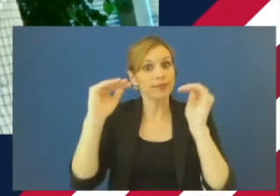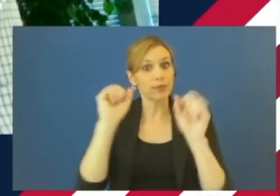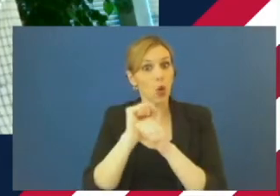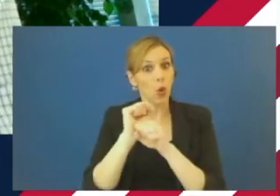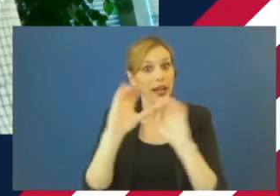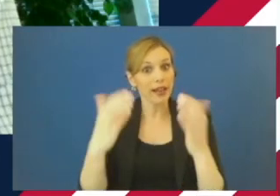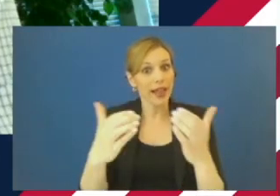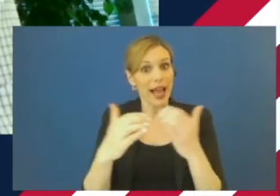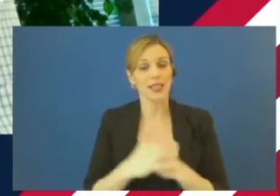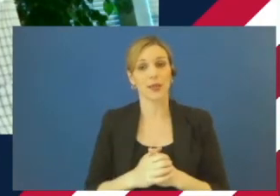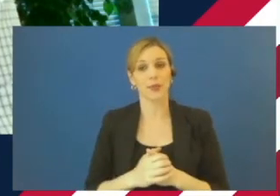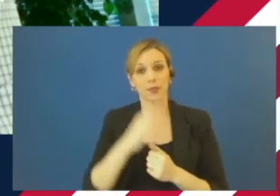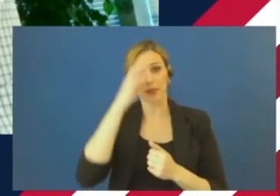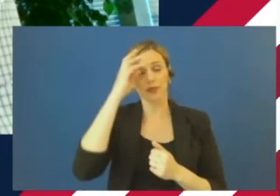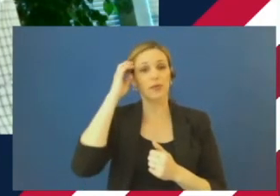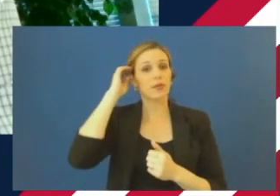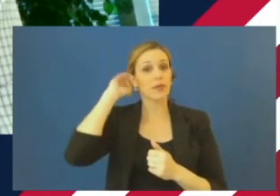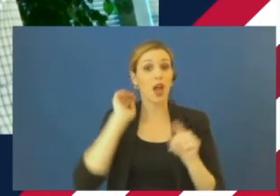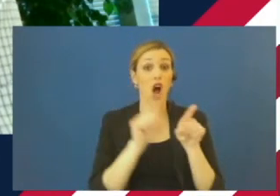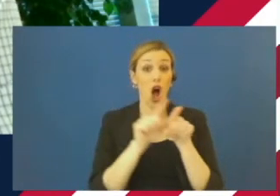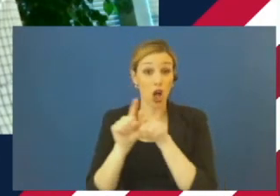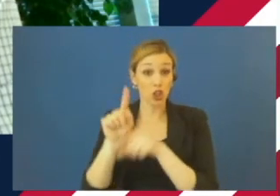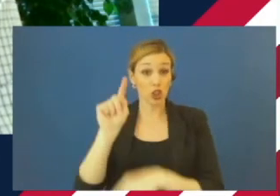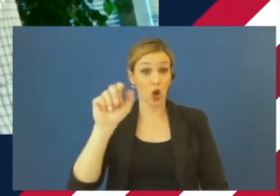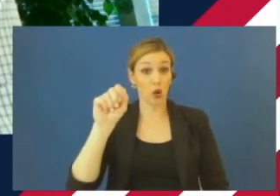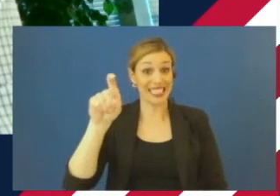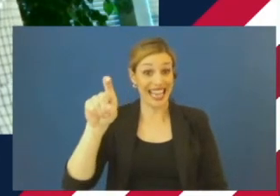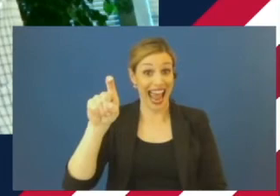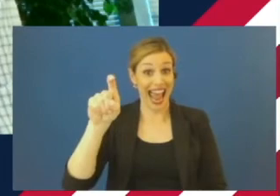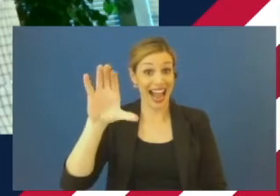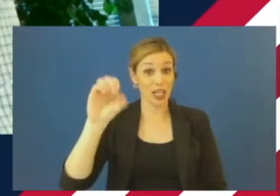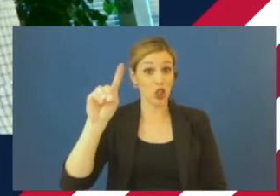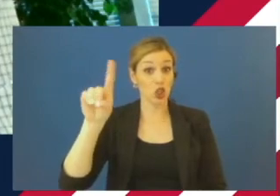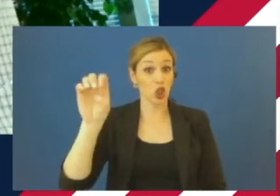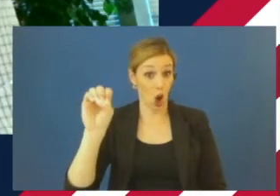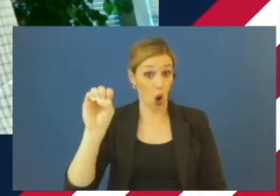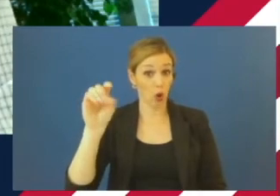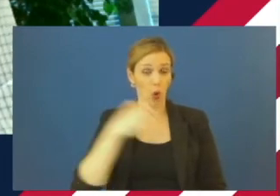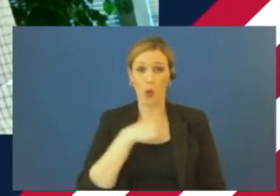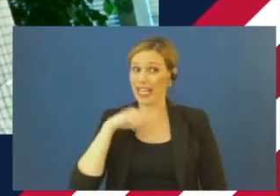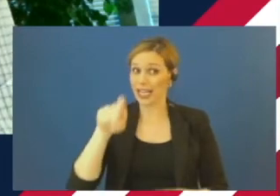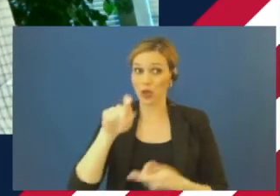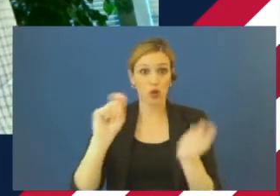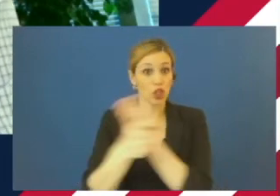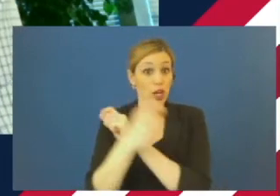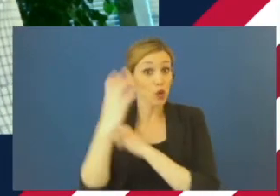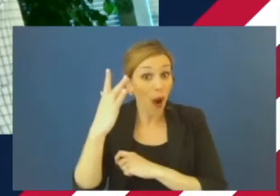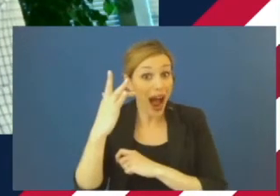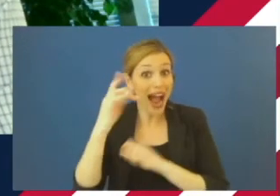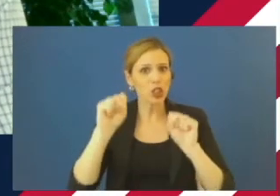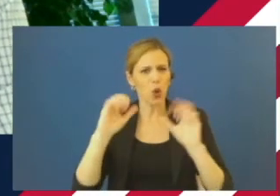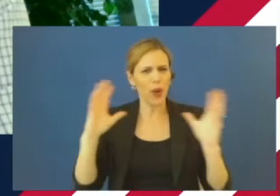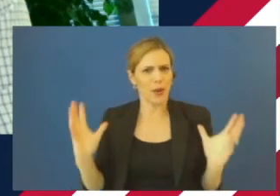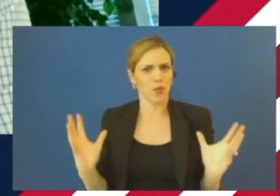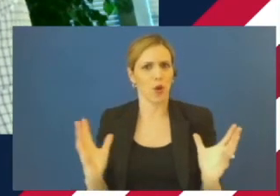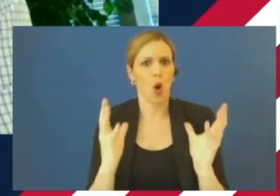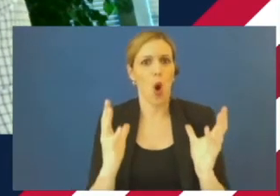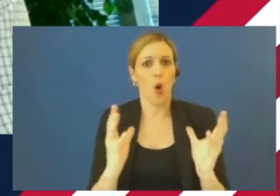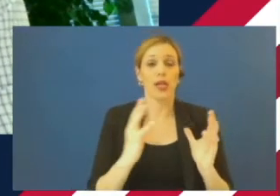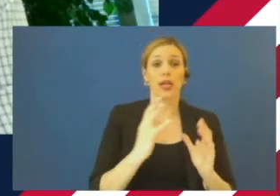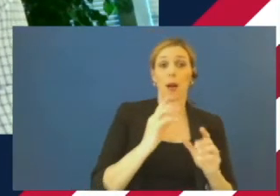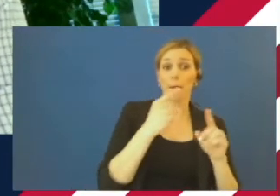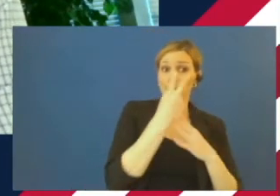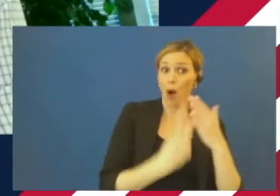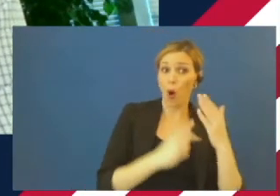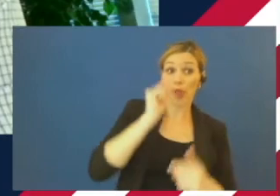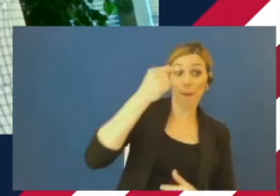been to change the tax codes of this country to promote public-private partnerships. We call on this committee as well to adopt in the